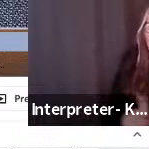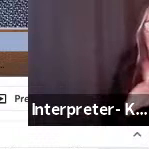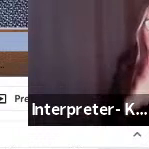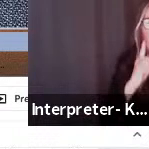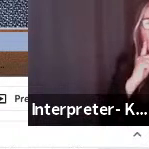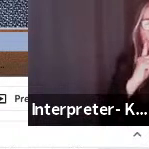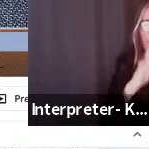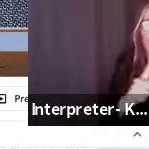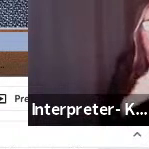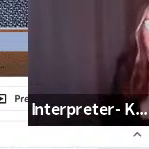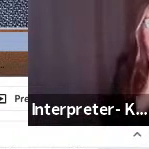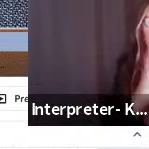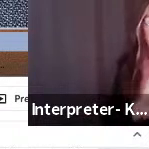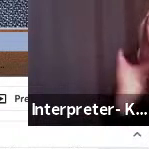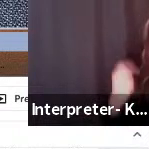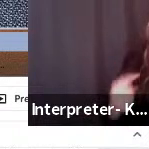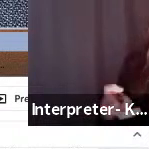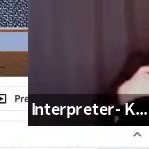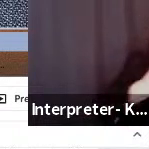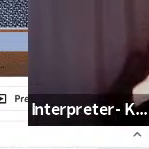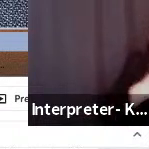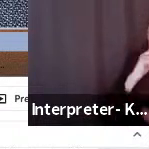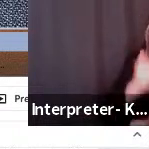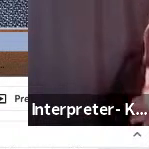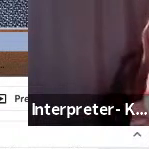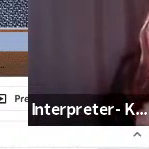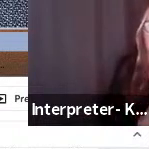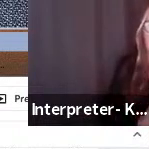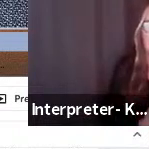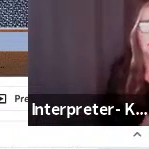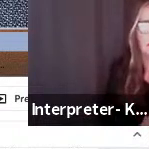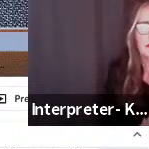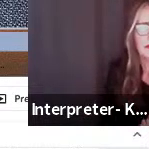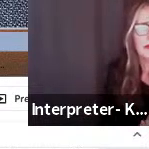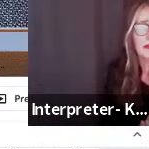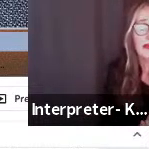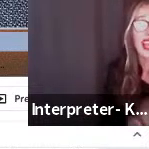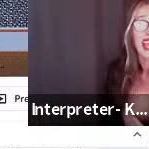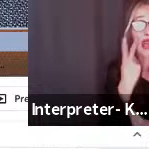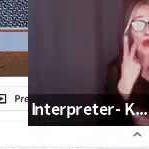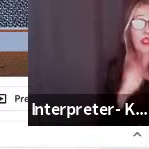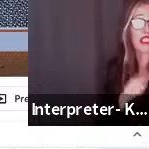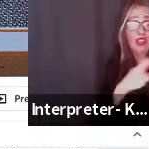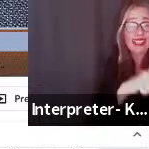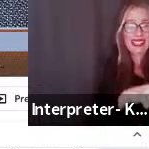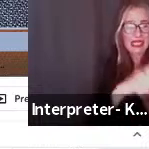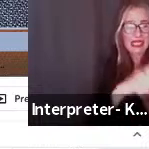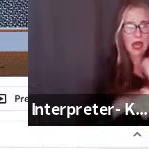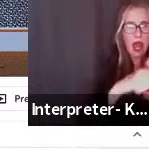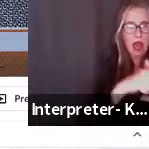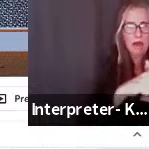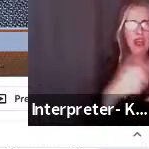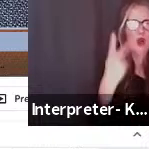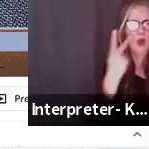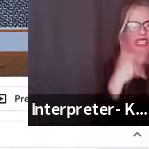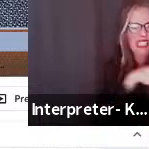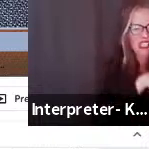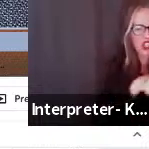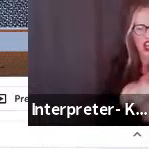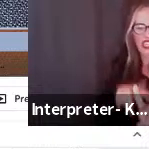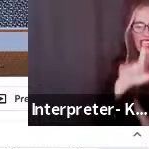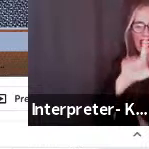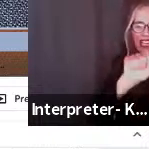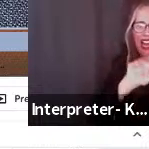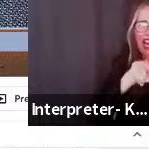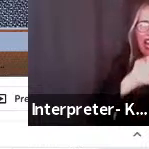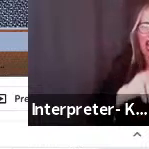workers um we know generally that um in in this period there's targeting of the latinx women in the west and the